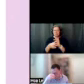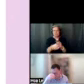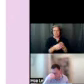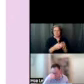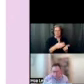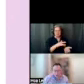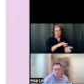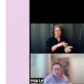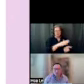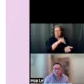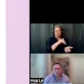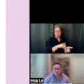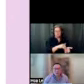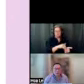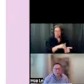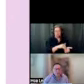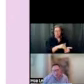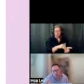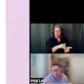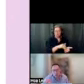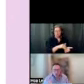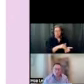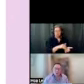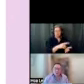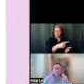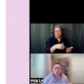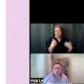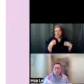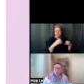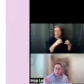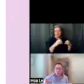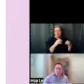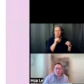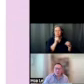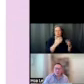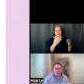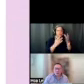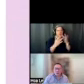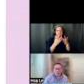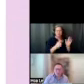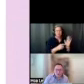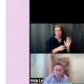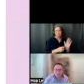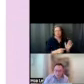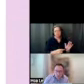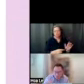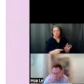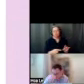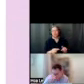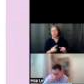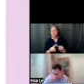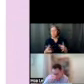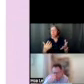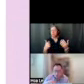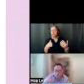have this kind of representation, but I knew that at least locally we could start something. So we